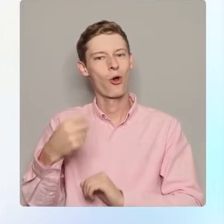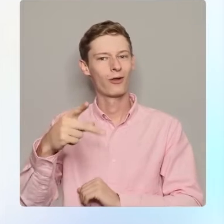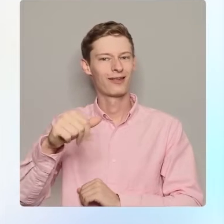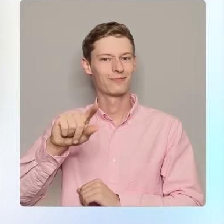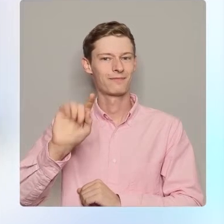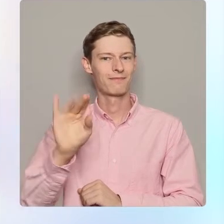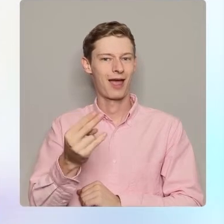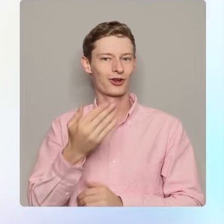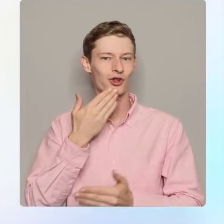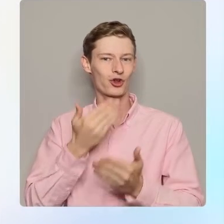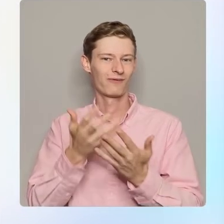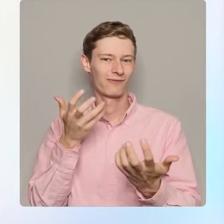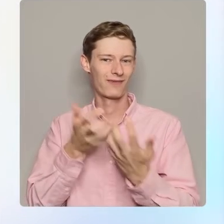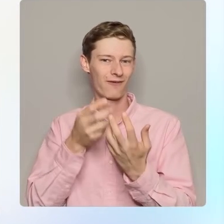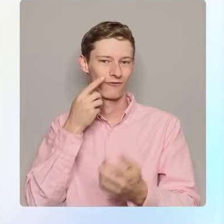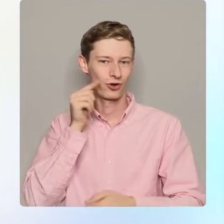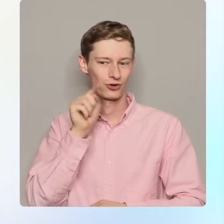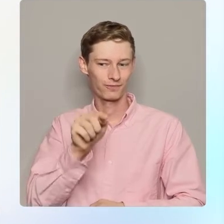45%.